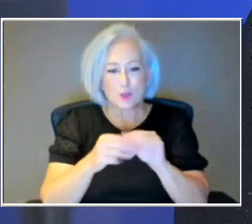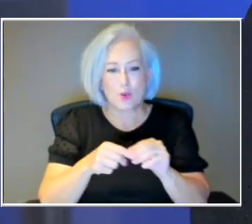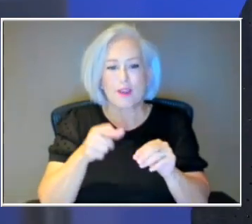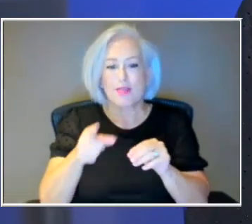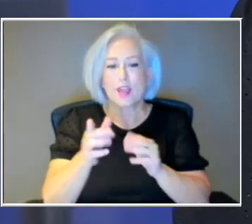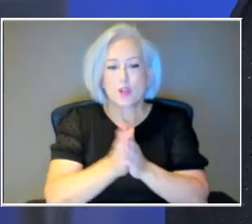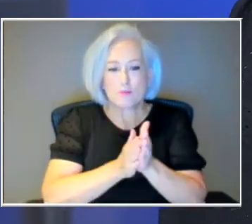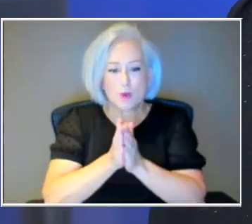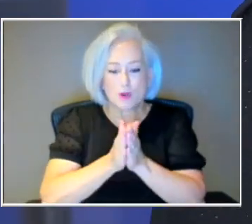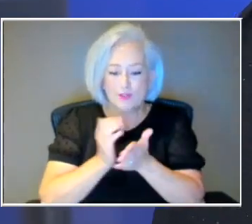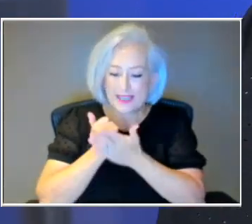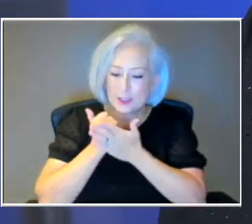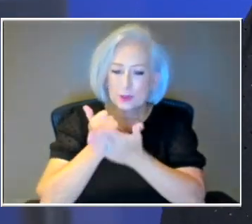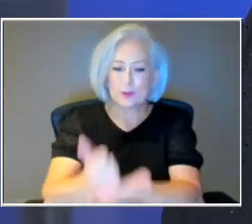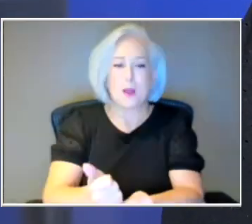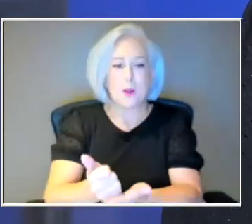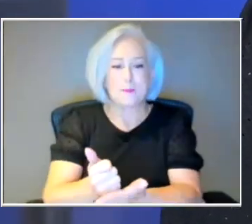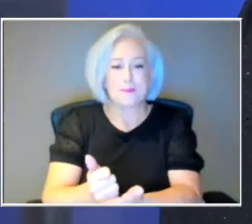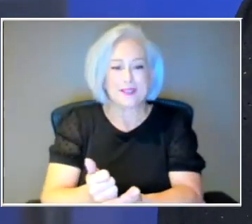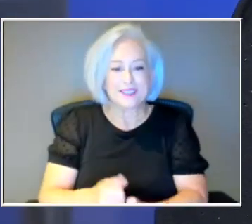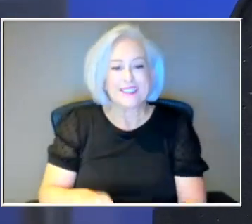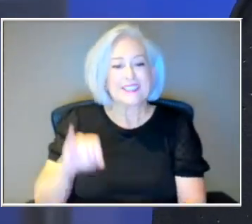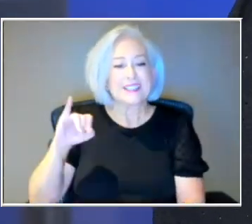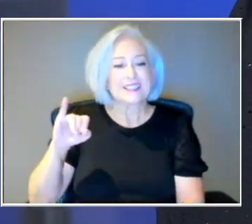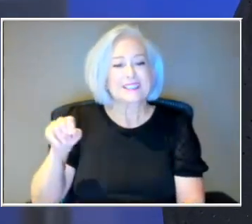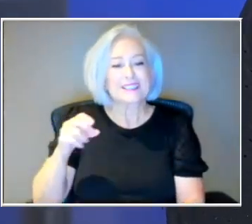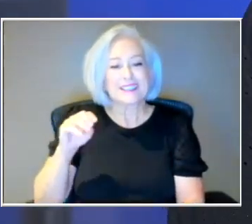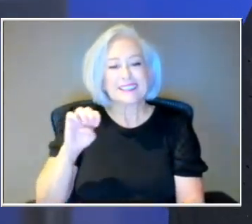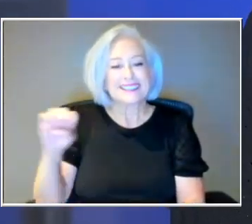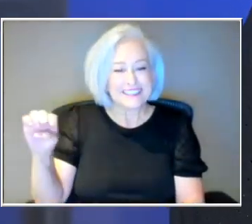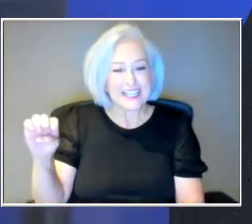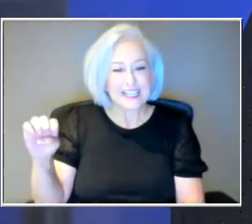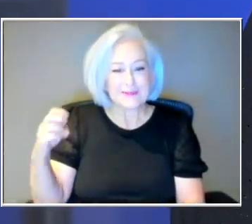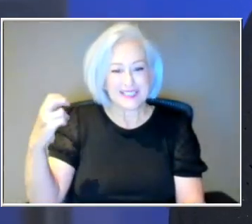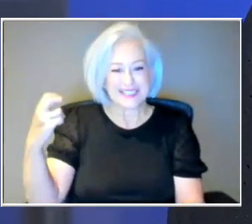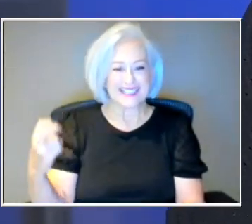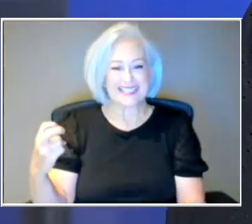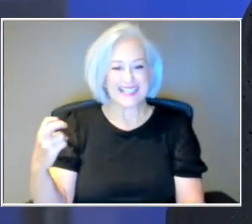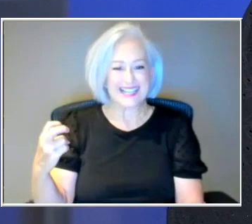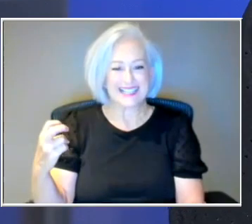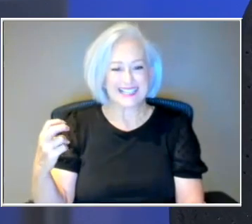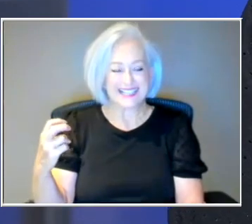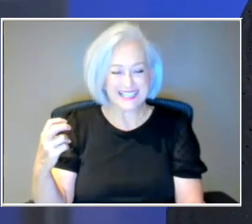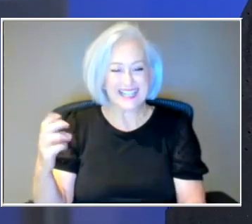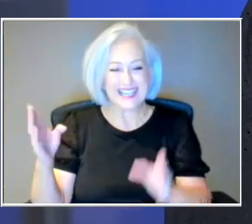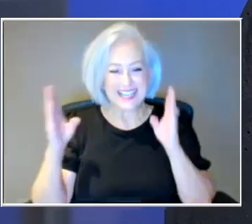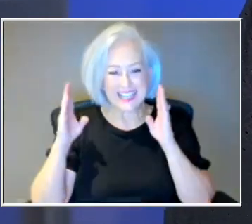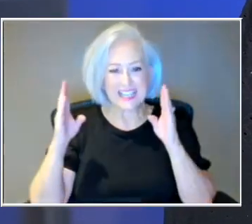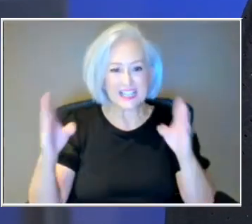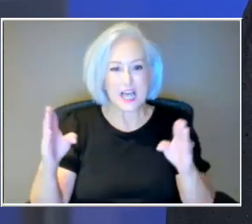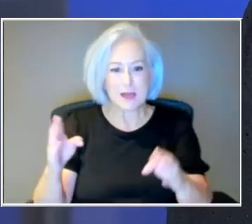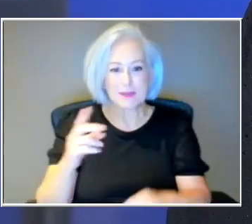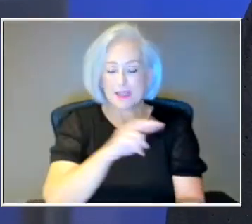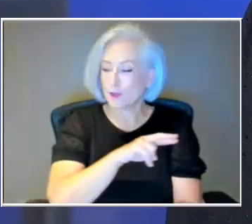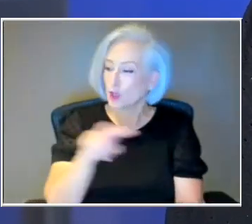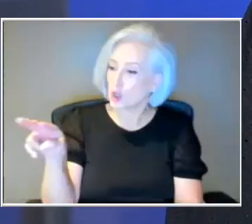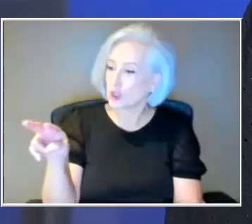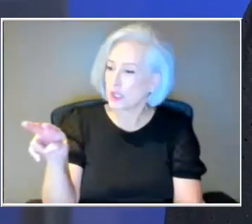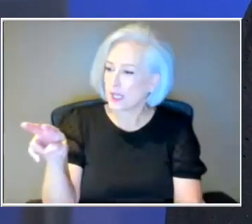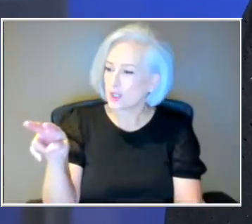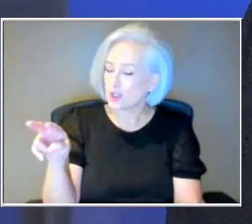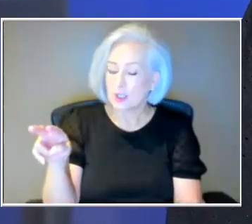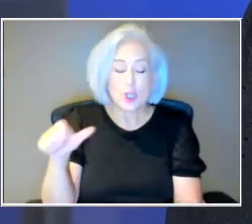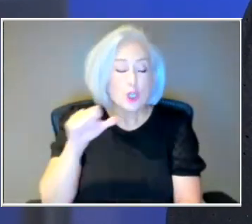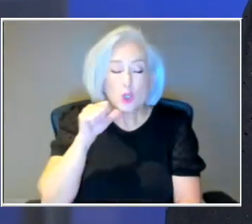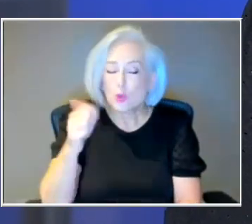Because even having her sit in the lobby and watching her sit in the lobby, you would never guess that what she's gone through. And so to be able to tell her